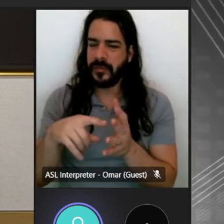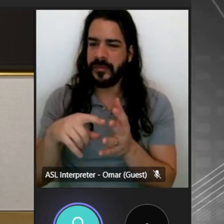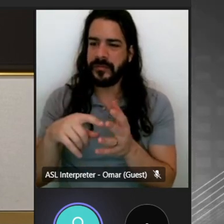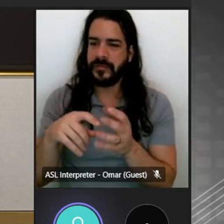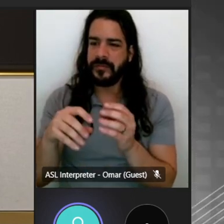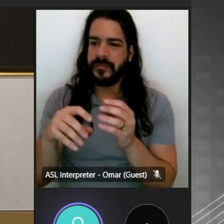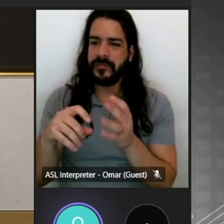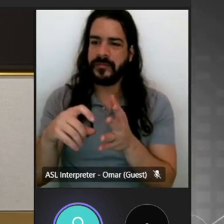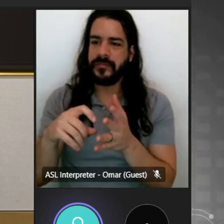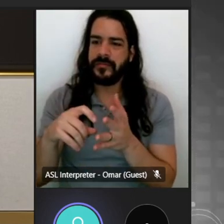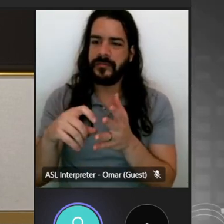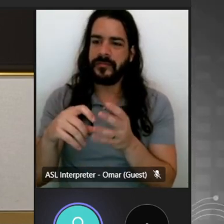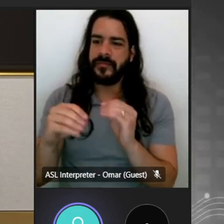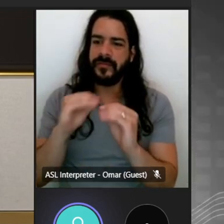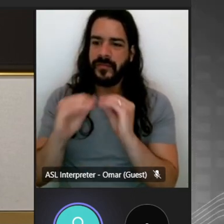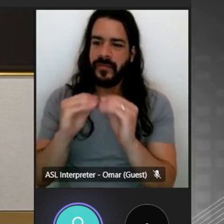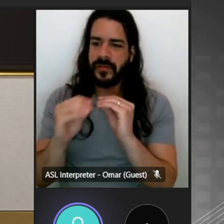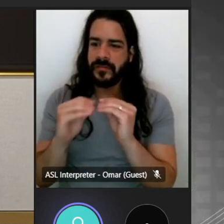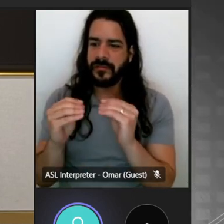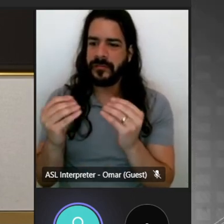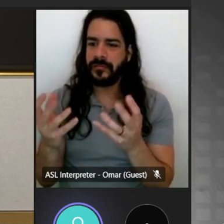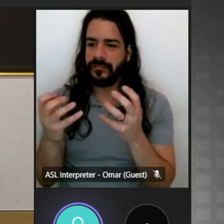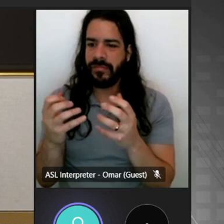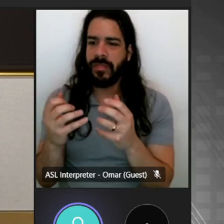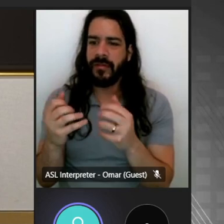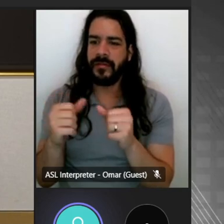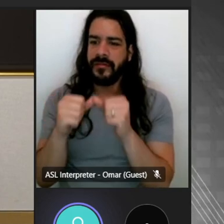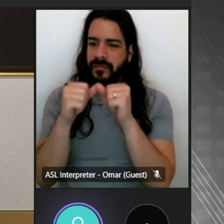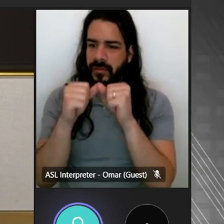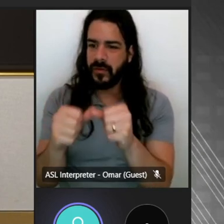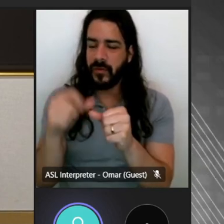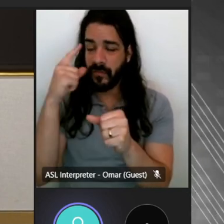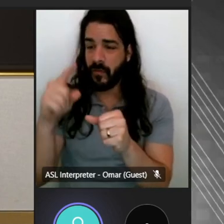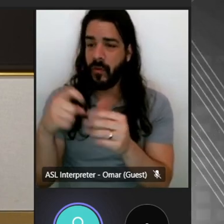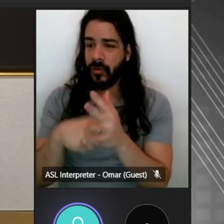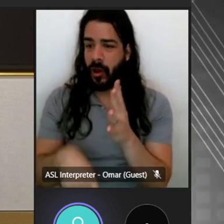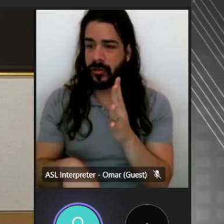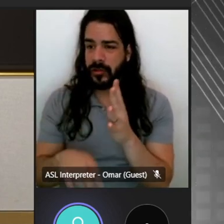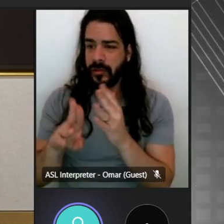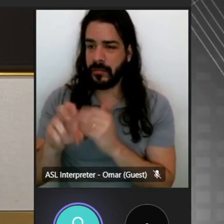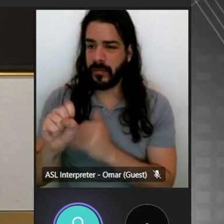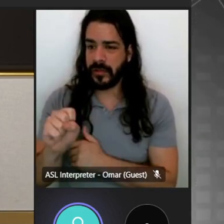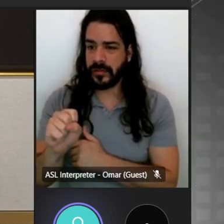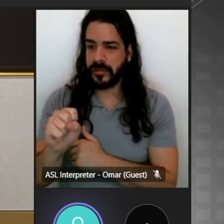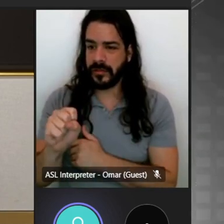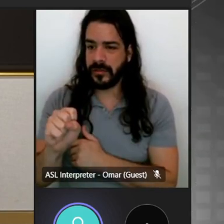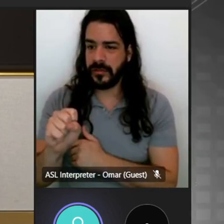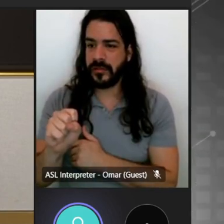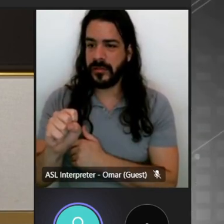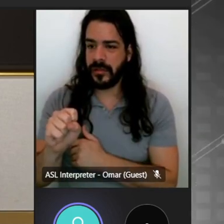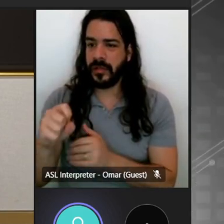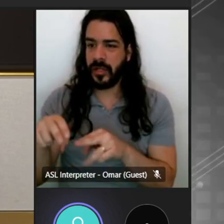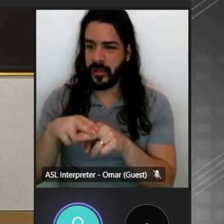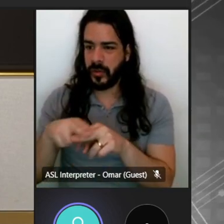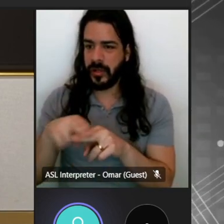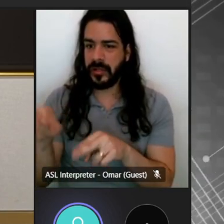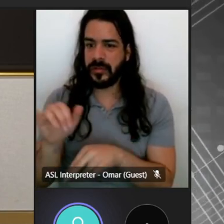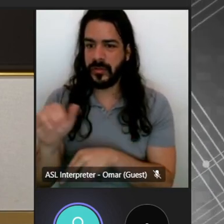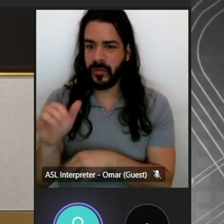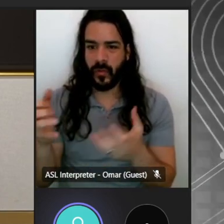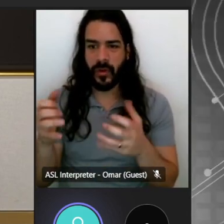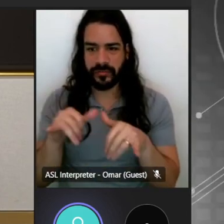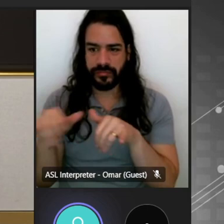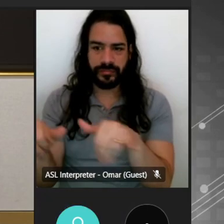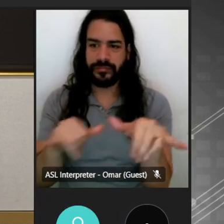that to be corrected. And as you all talked about getting, have a consistency with the costs of the buses and the